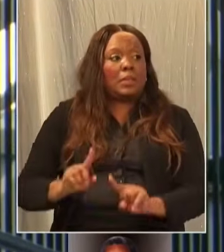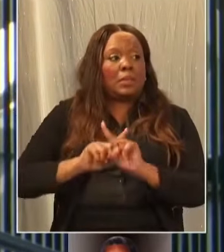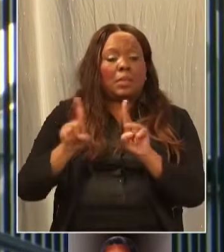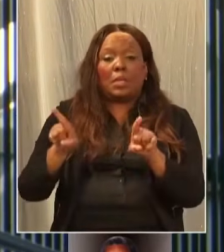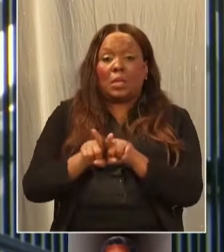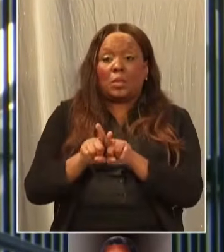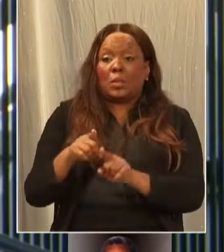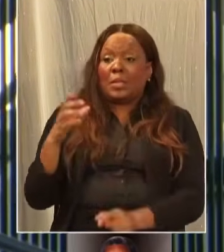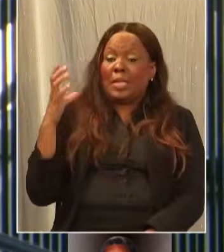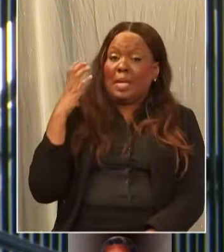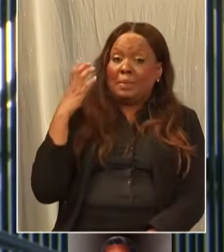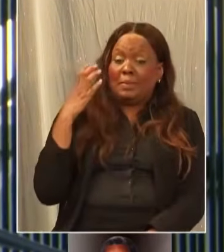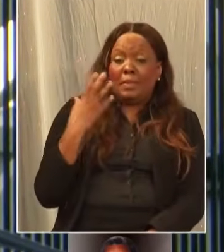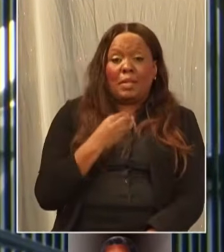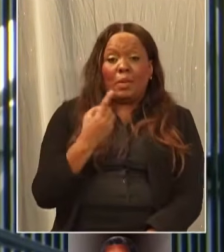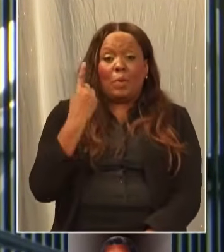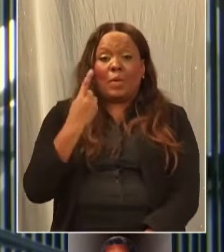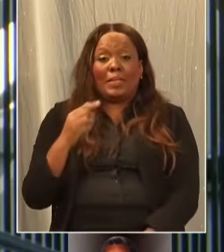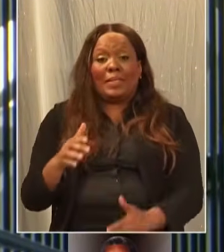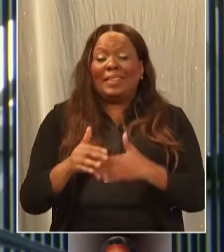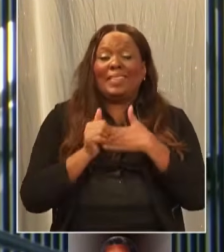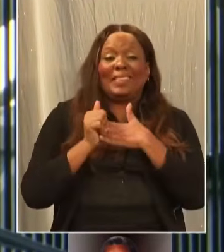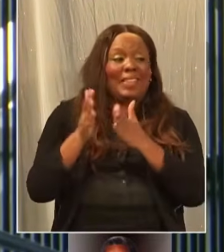captain and one of our leading bowlers.